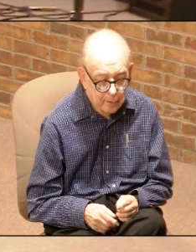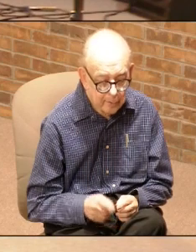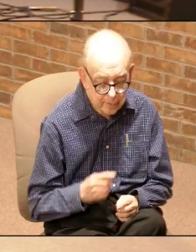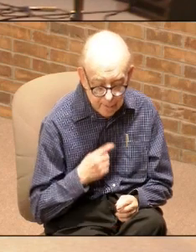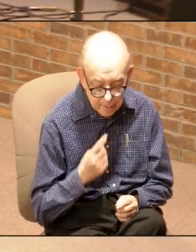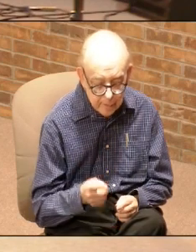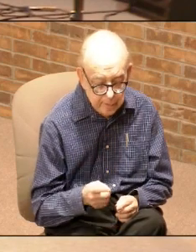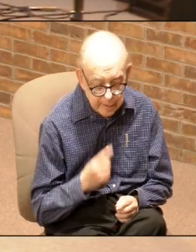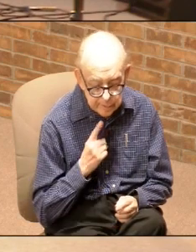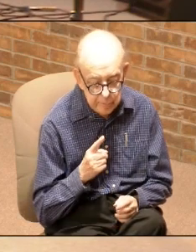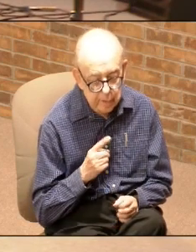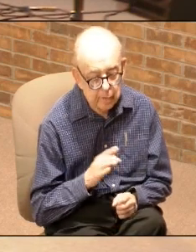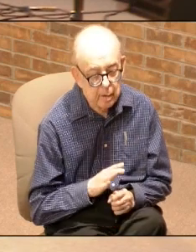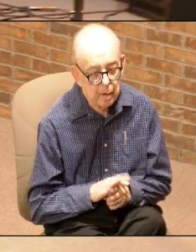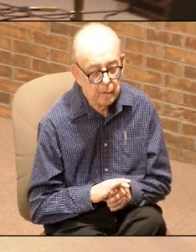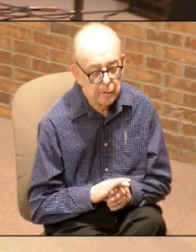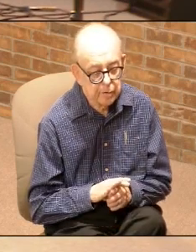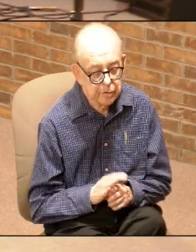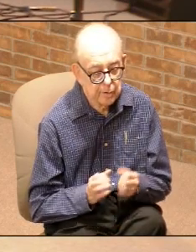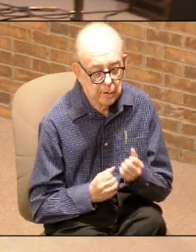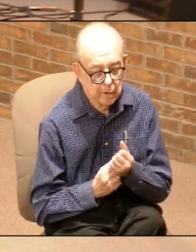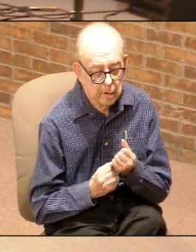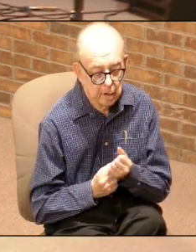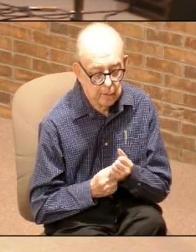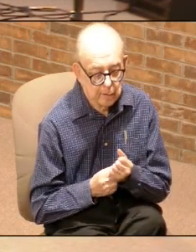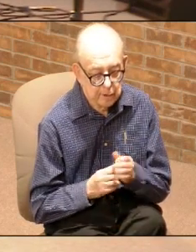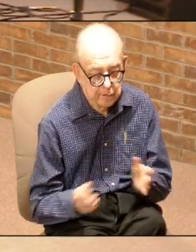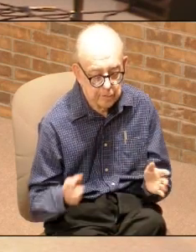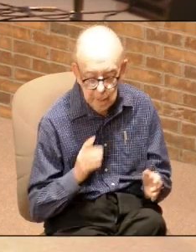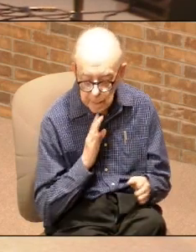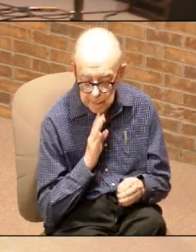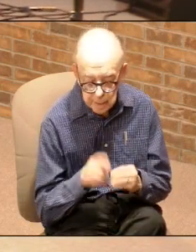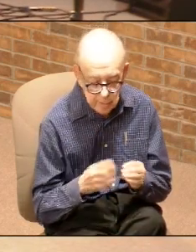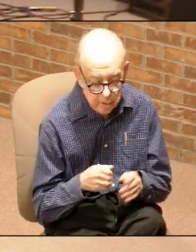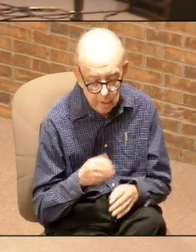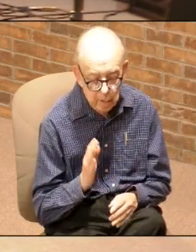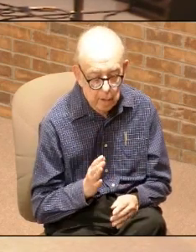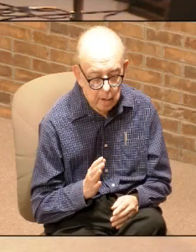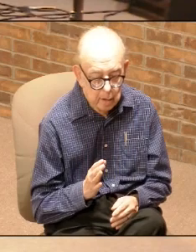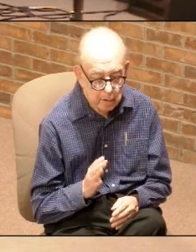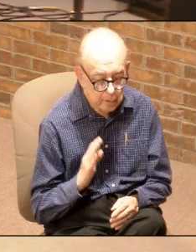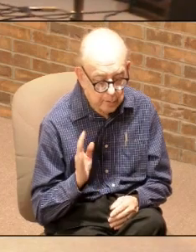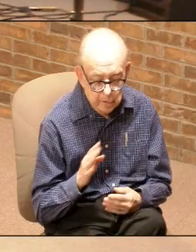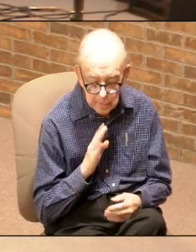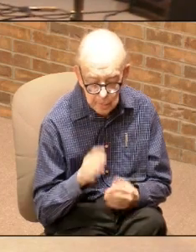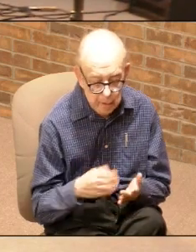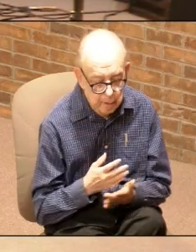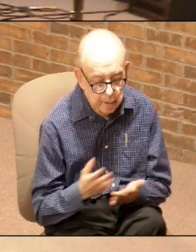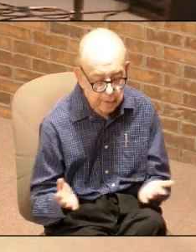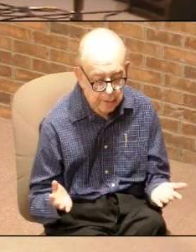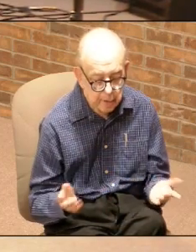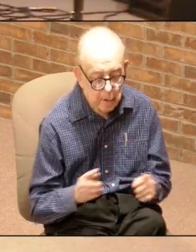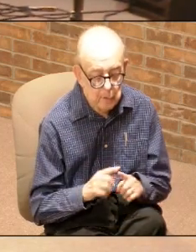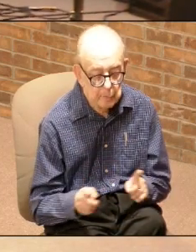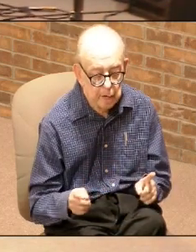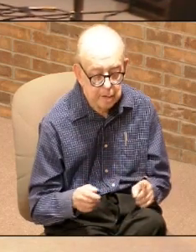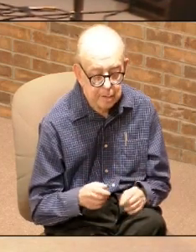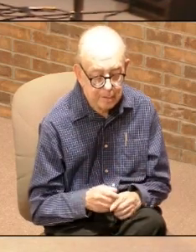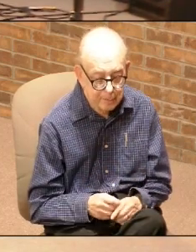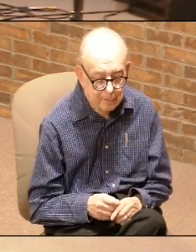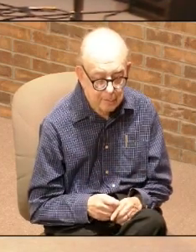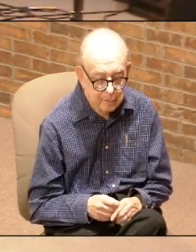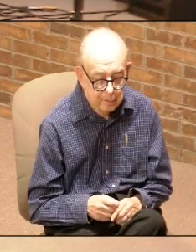say the Pledge of Allegiance. You can't talk about God. So what are they going to talk about? Anything else but.